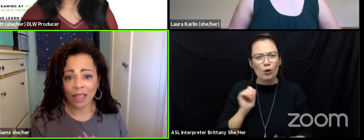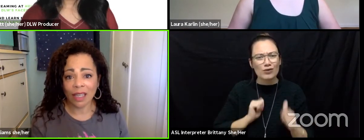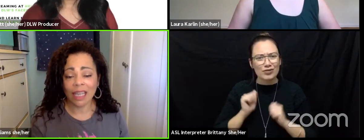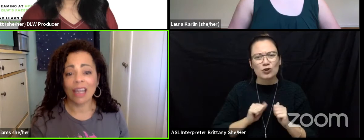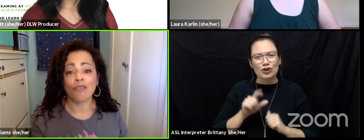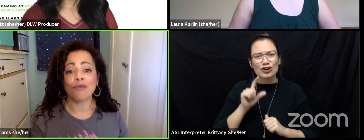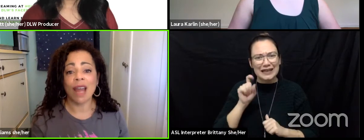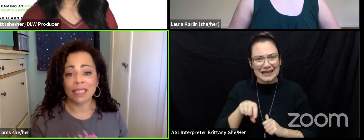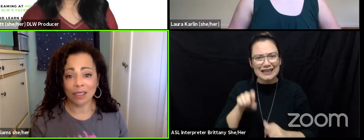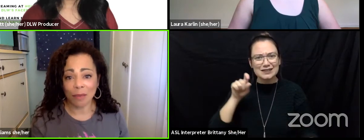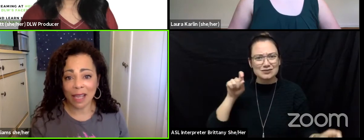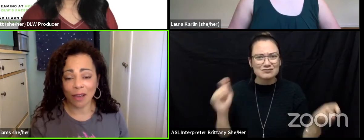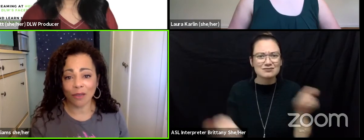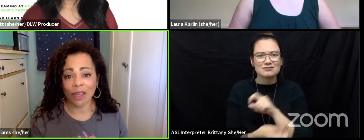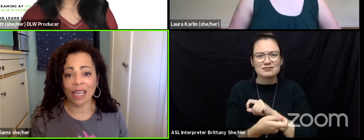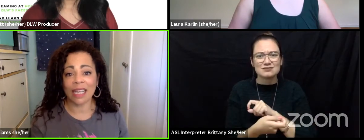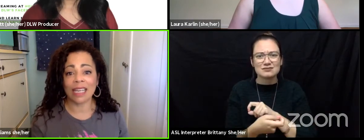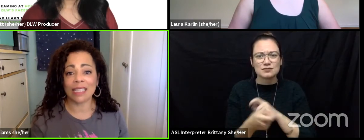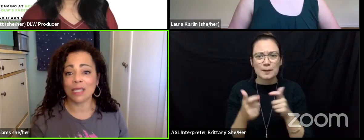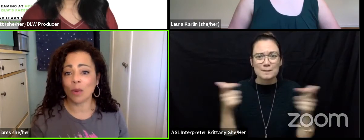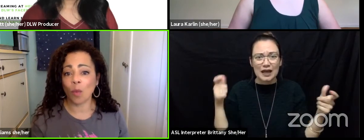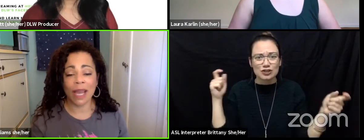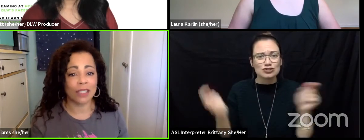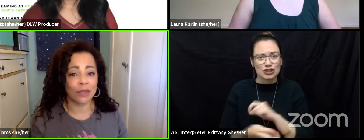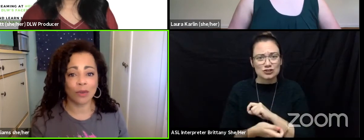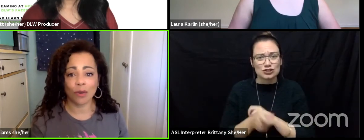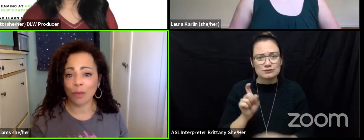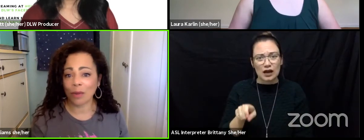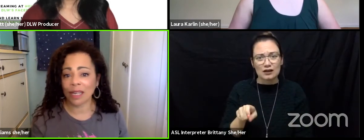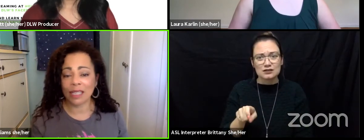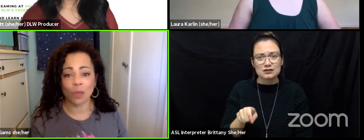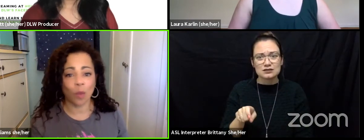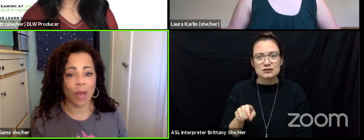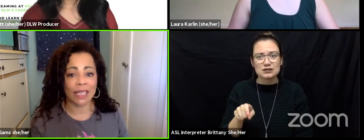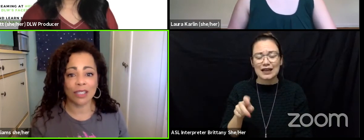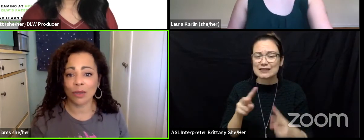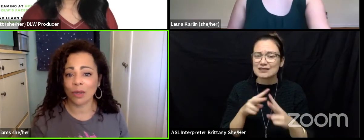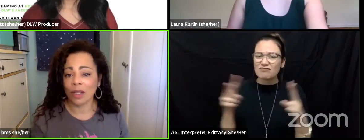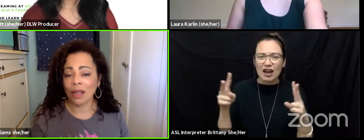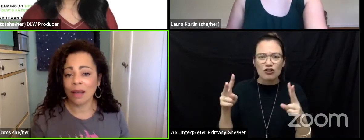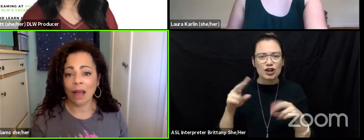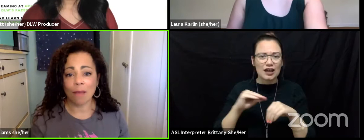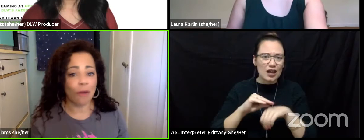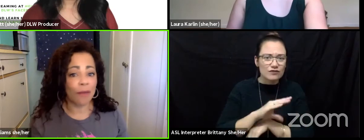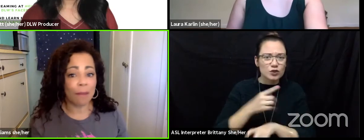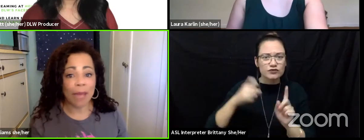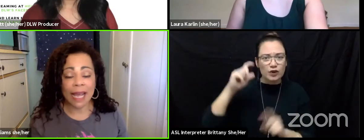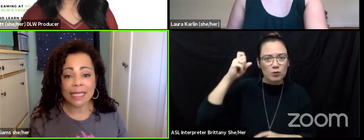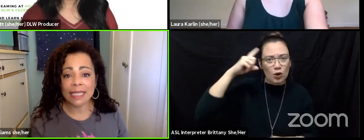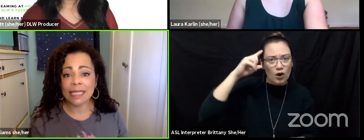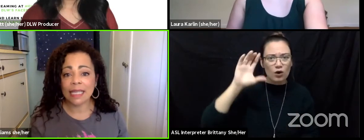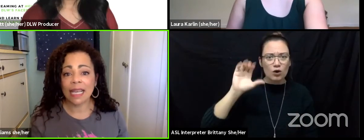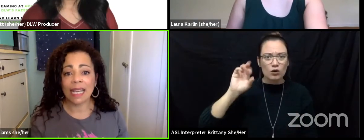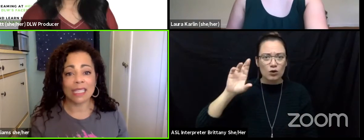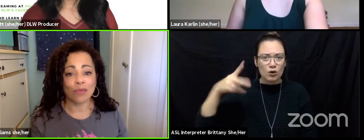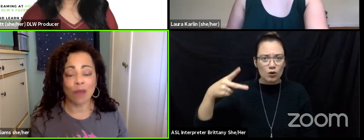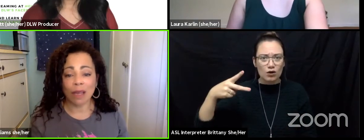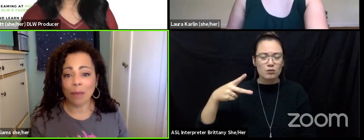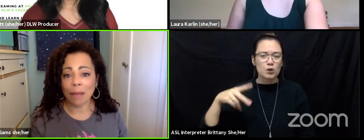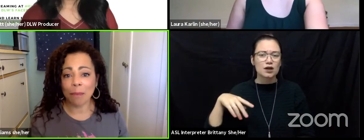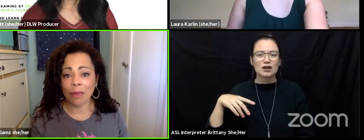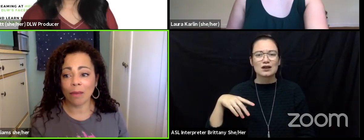makeover, a radical makeover. It is way too corporate. It's way too profit-based. It